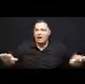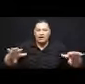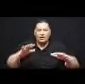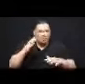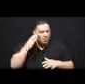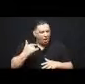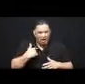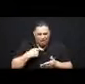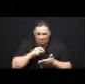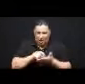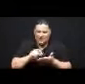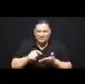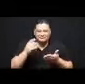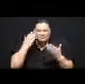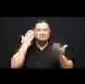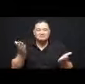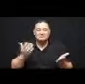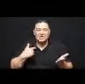hope my final moments will help someone.